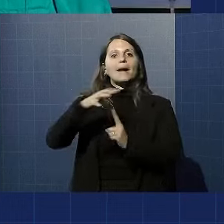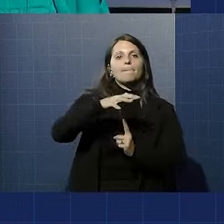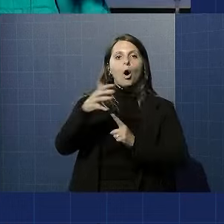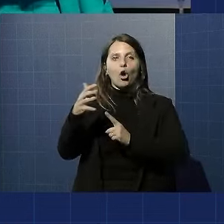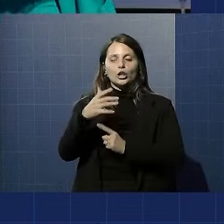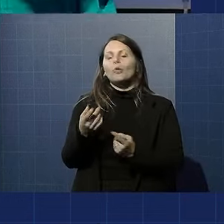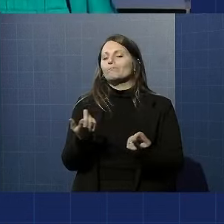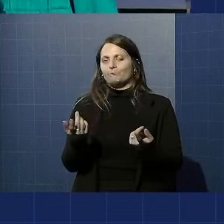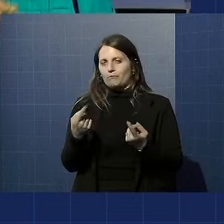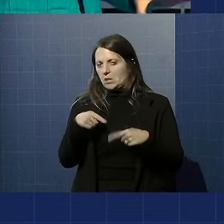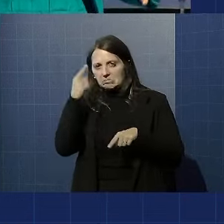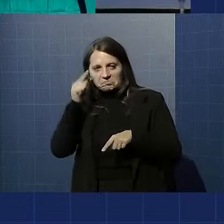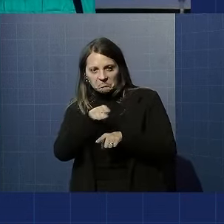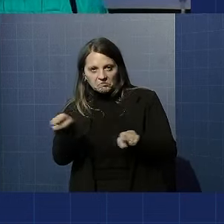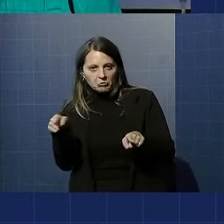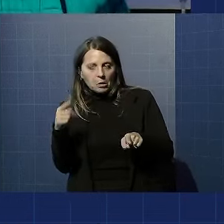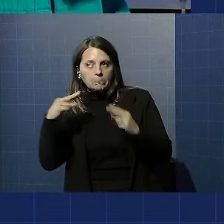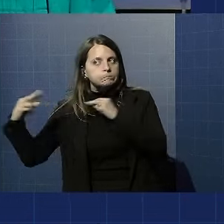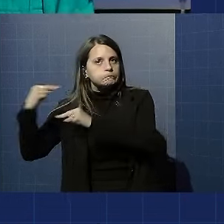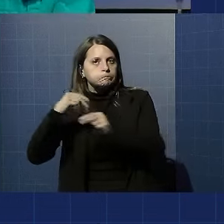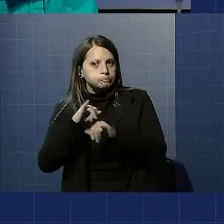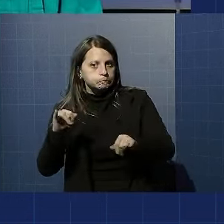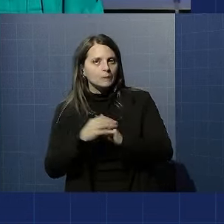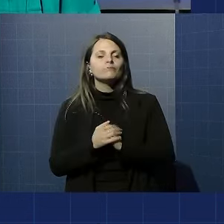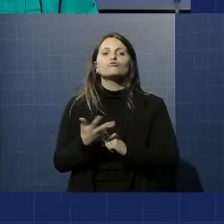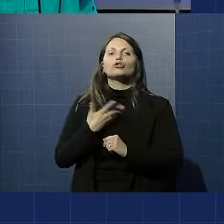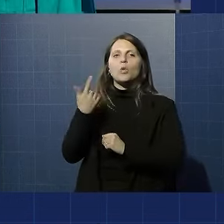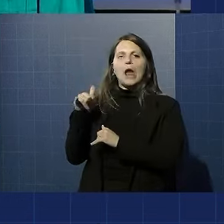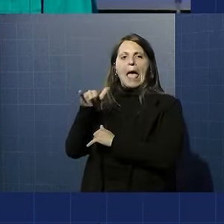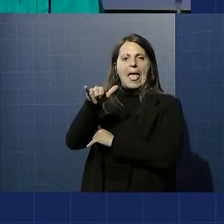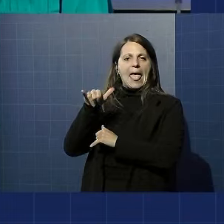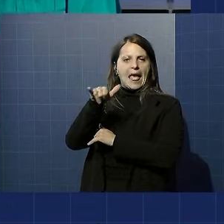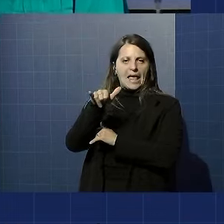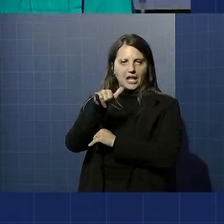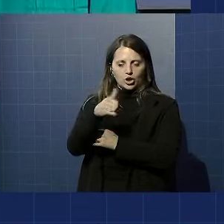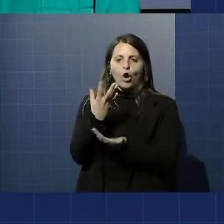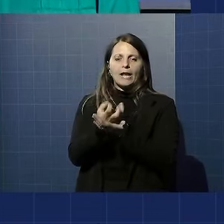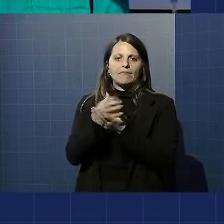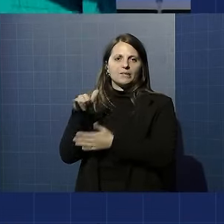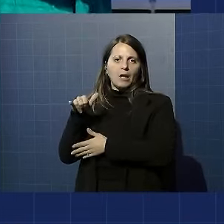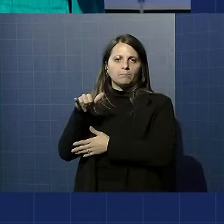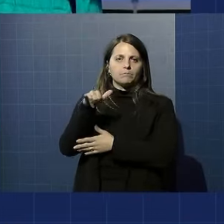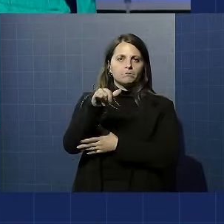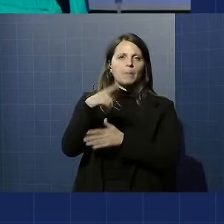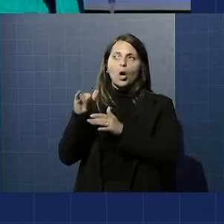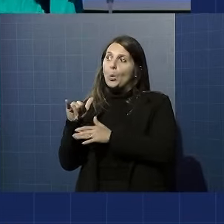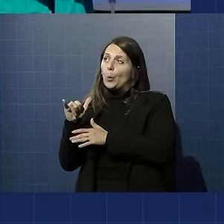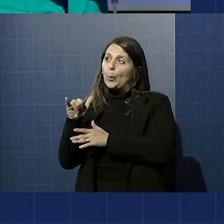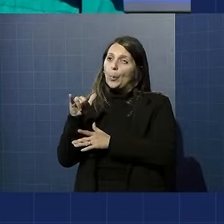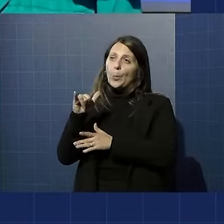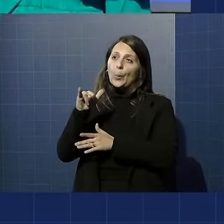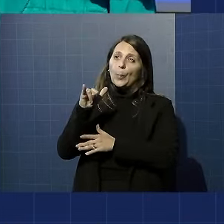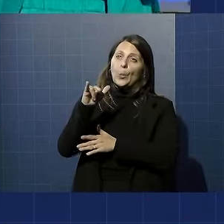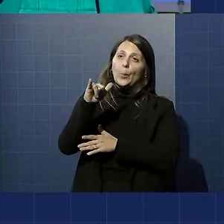flies a normal flight, so 1G. And then it pulls up to an angle of roughly 45 degrees. And by doing so, it